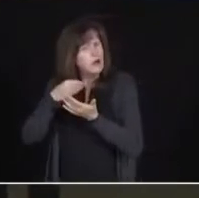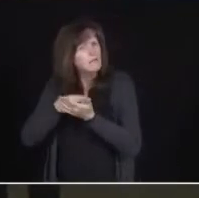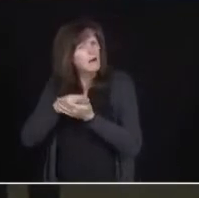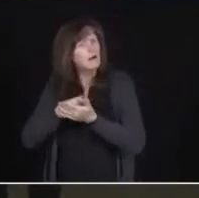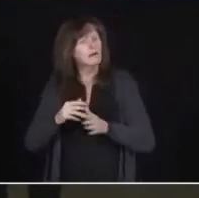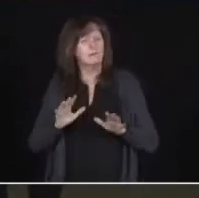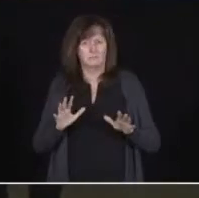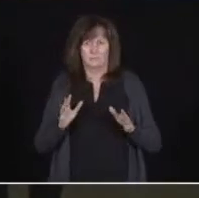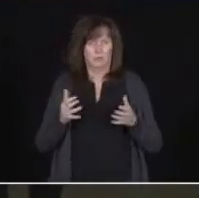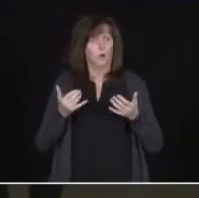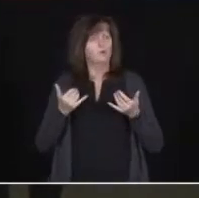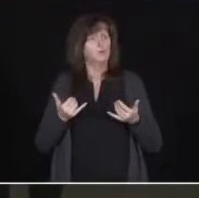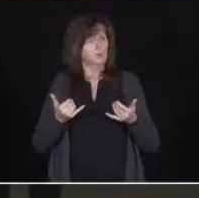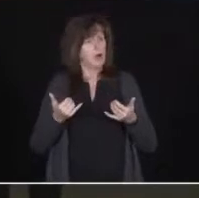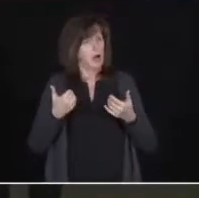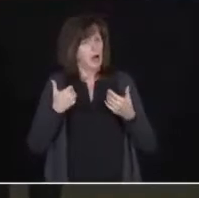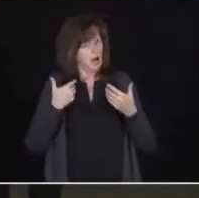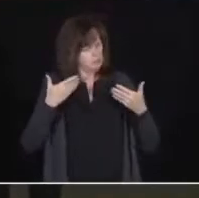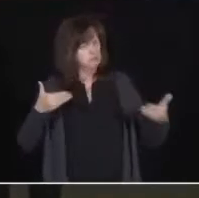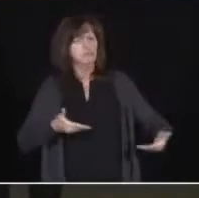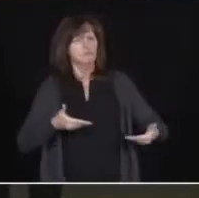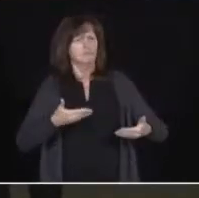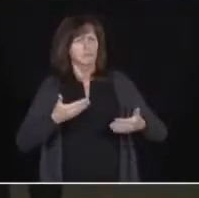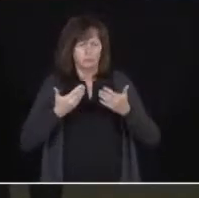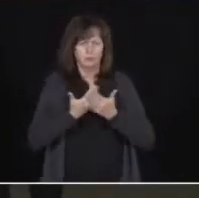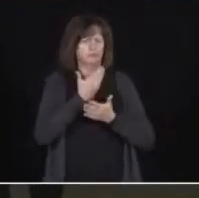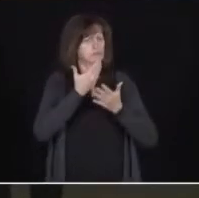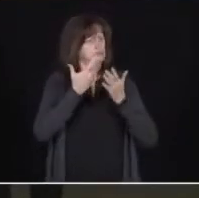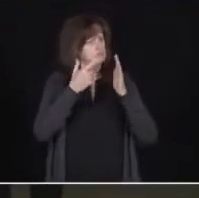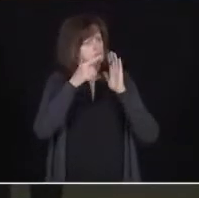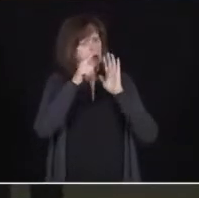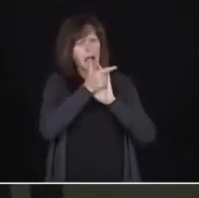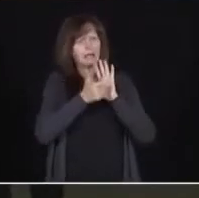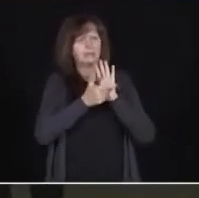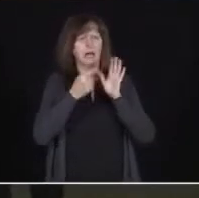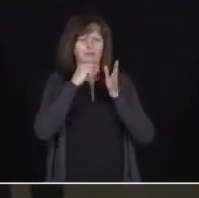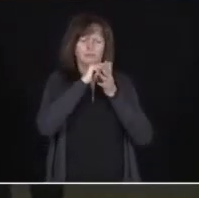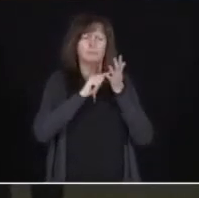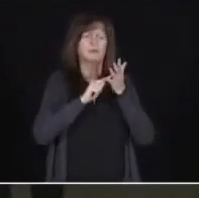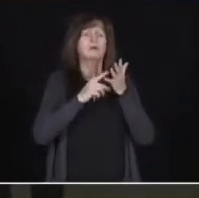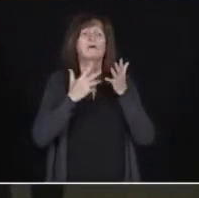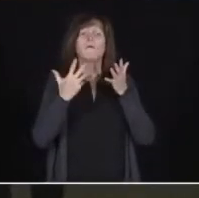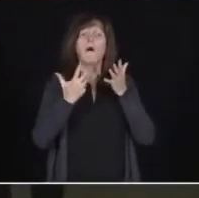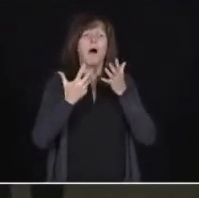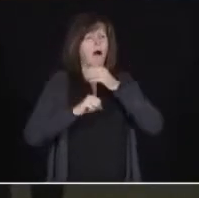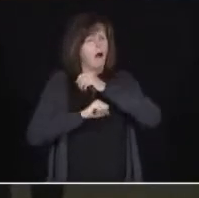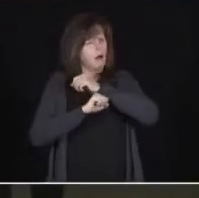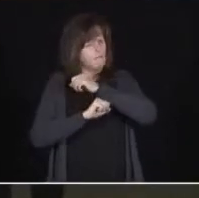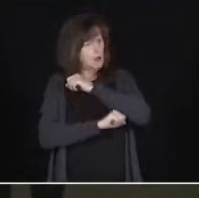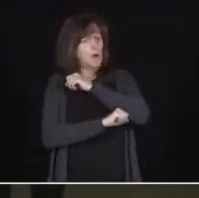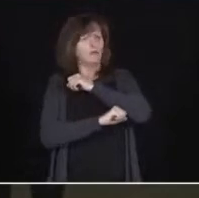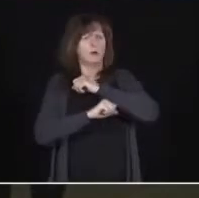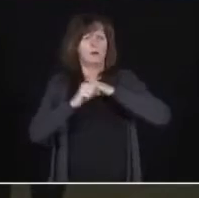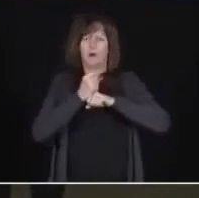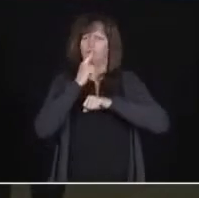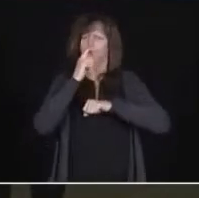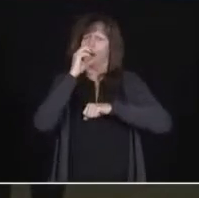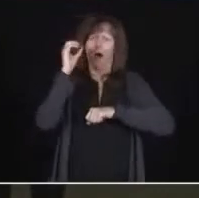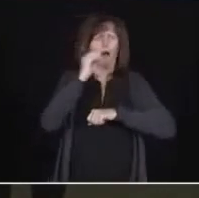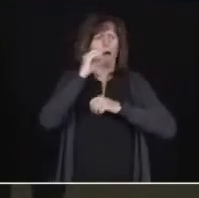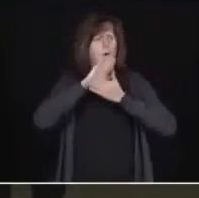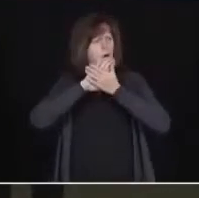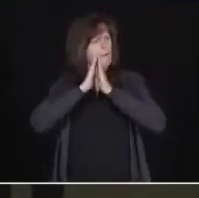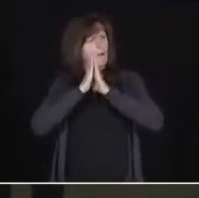of legislation that lay the groundwork for a strong recovery for our province. We passed the